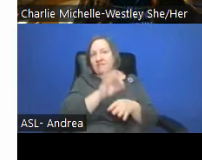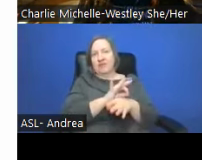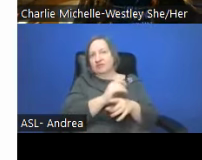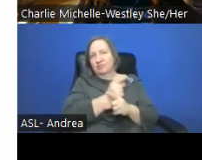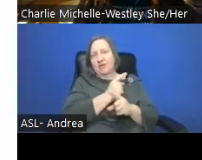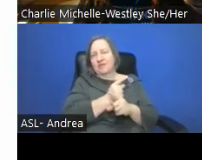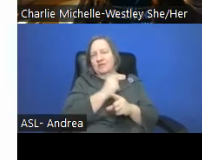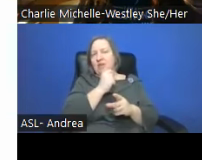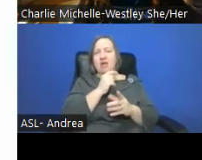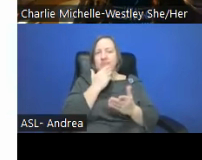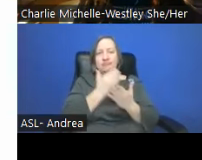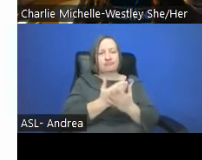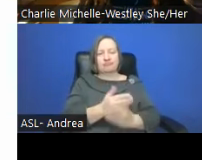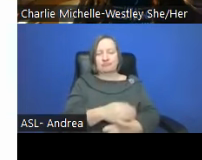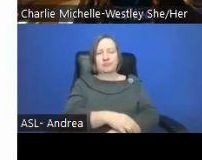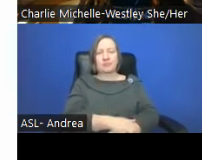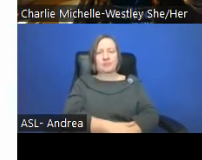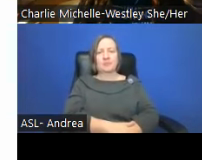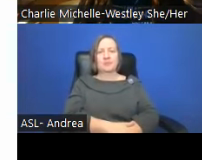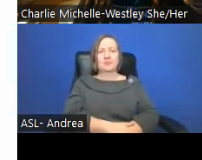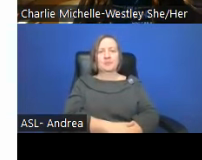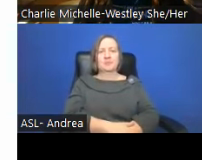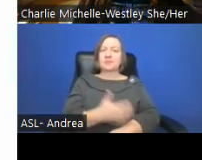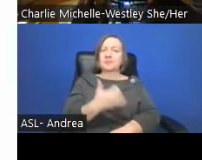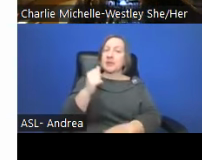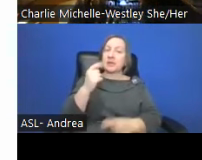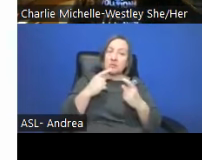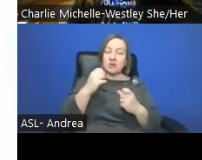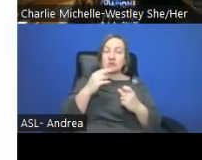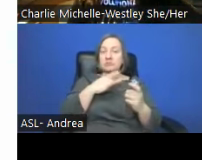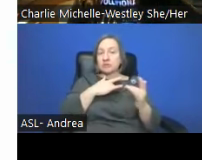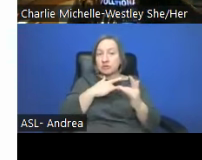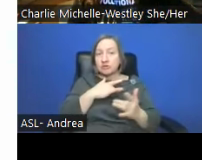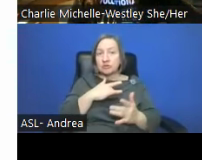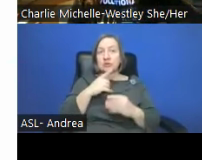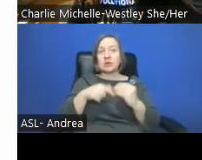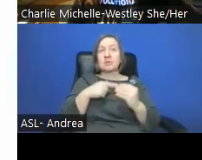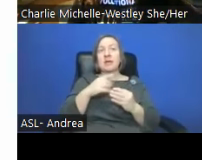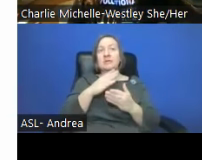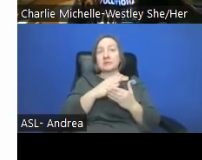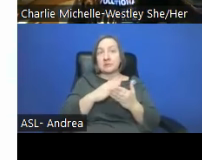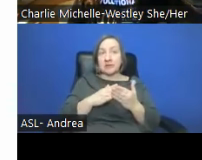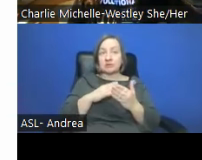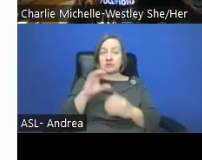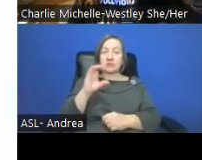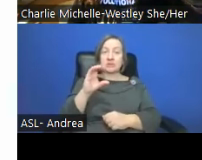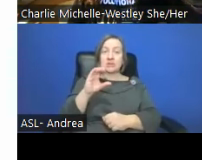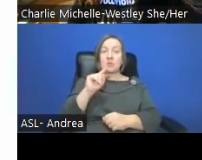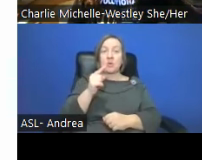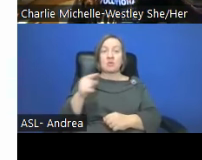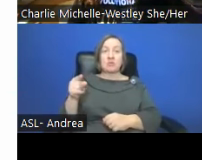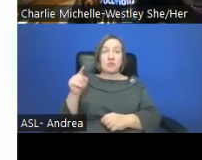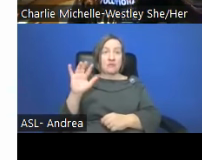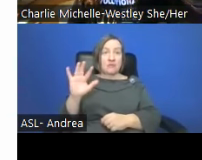or was not adequate. Are there any questions or concerns on section C 1 through